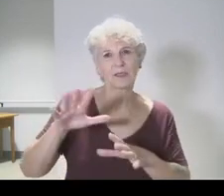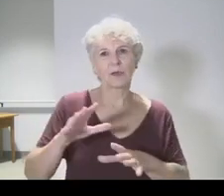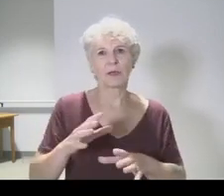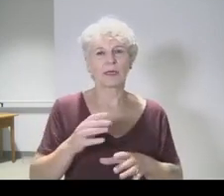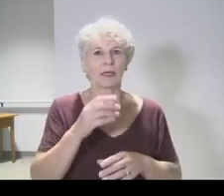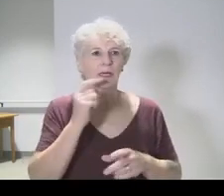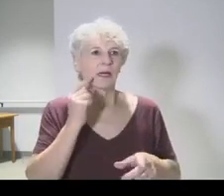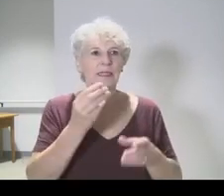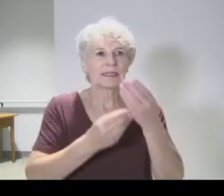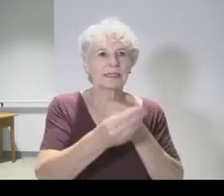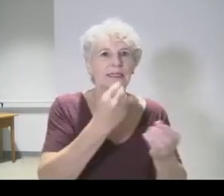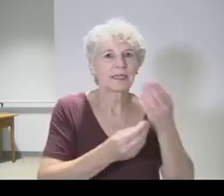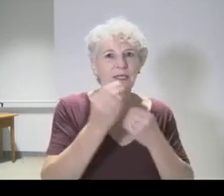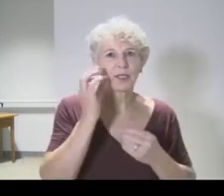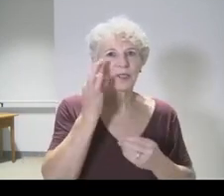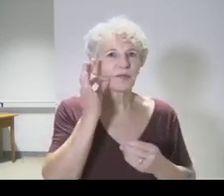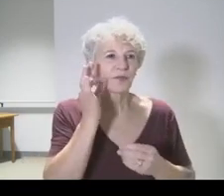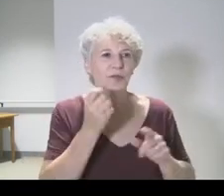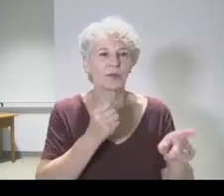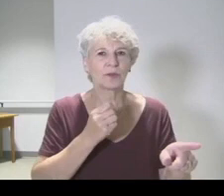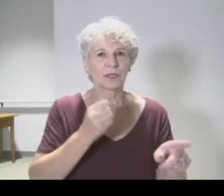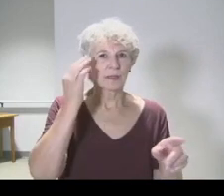fruit from the tree of the knowledge of good and evil.